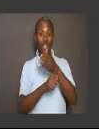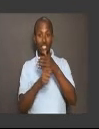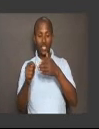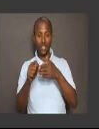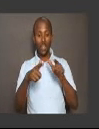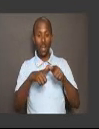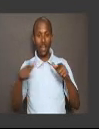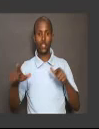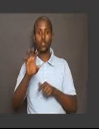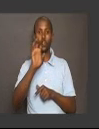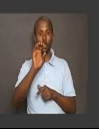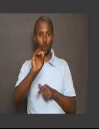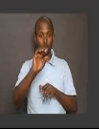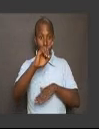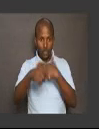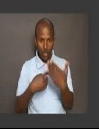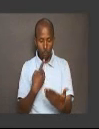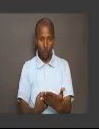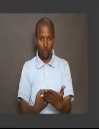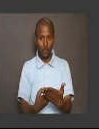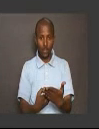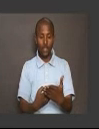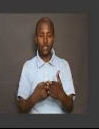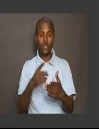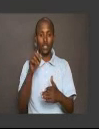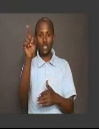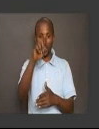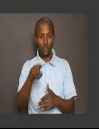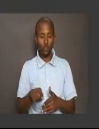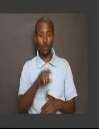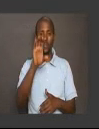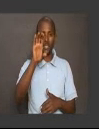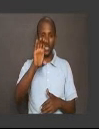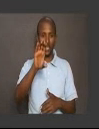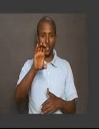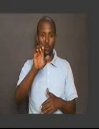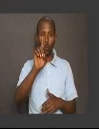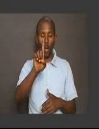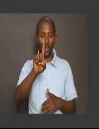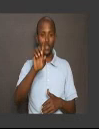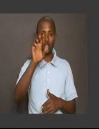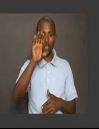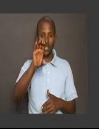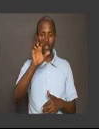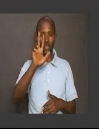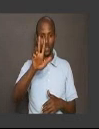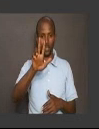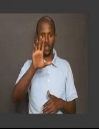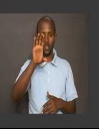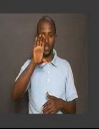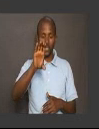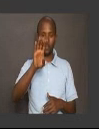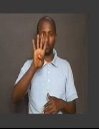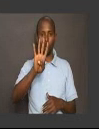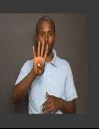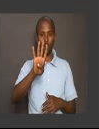0. Therefore, the derivatives of C1, C3, and